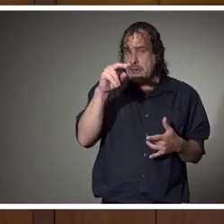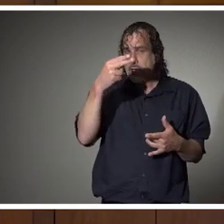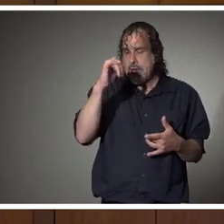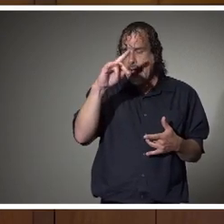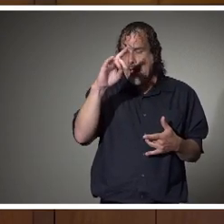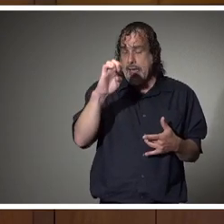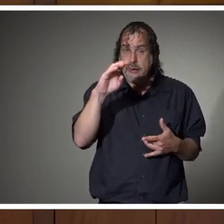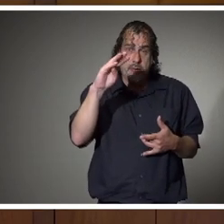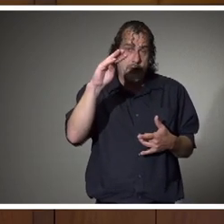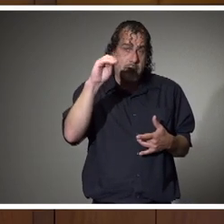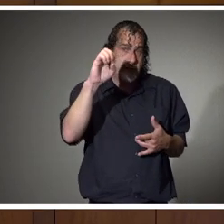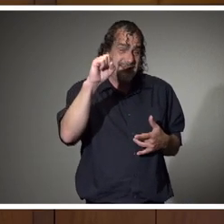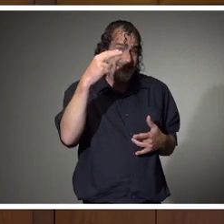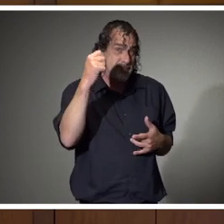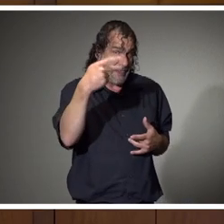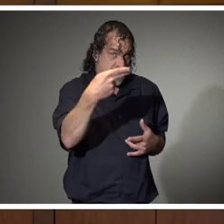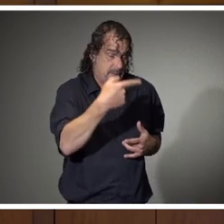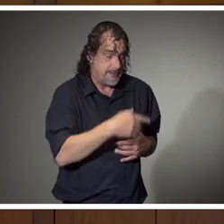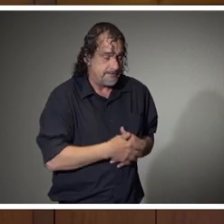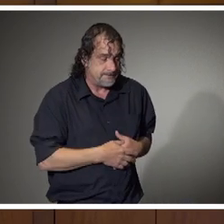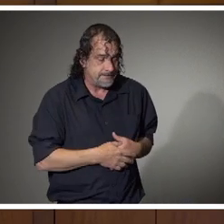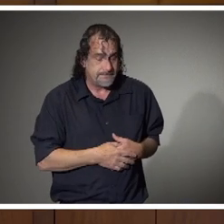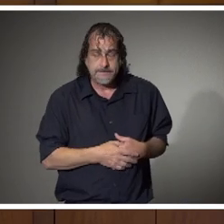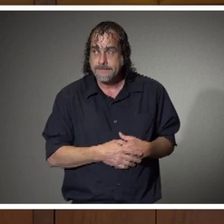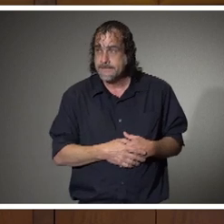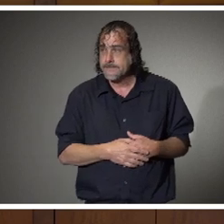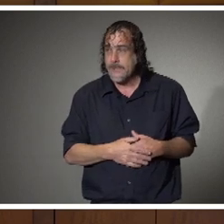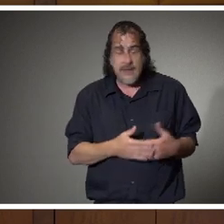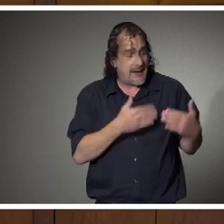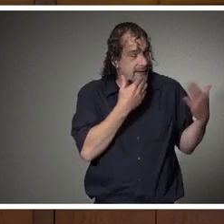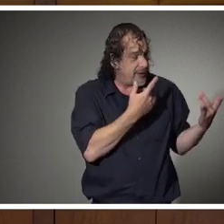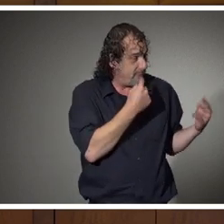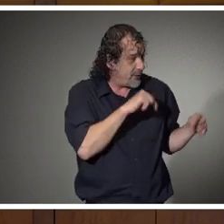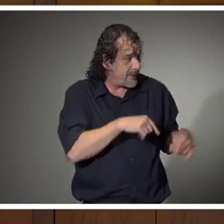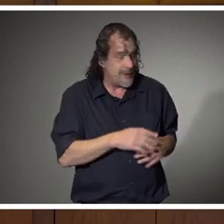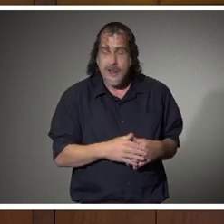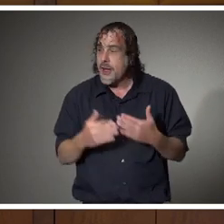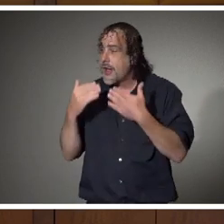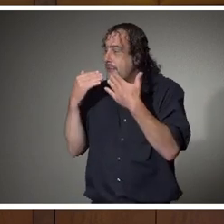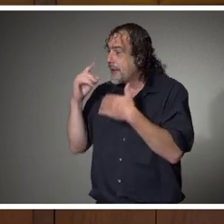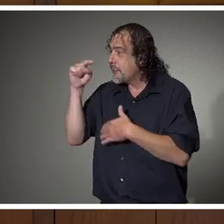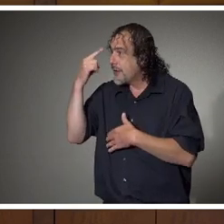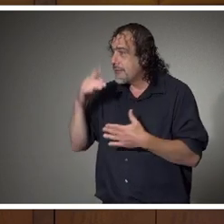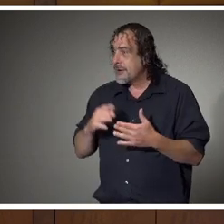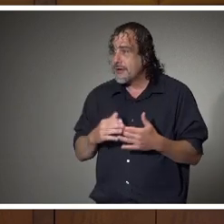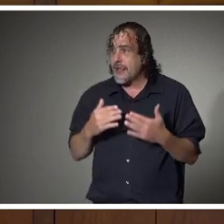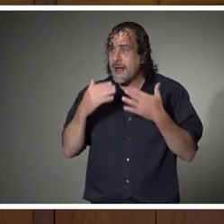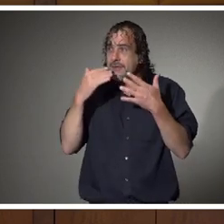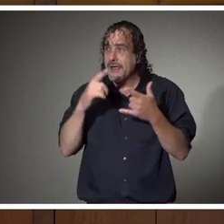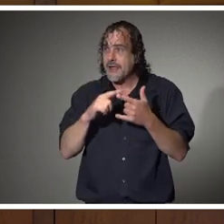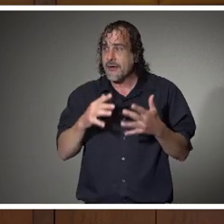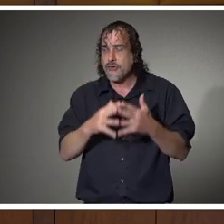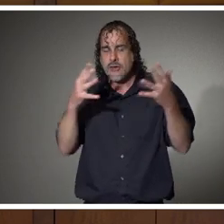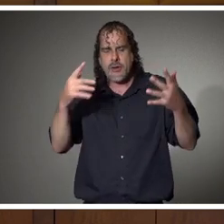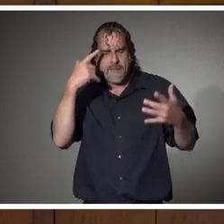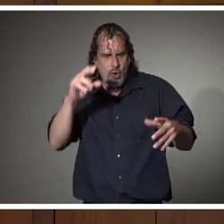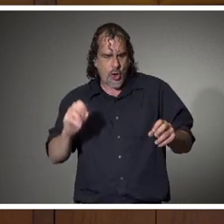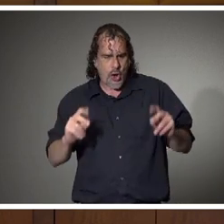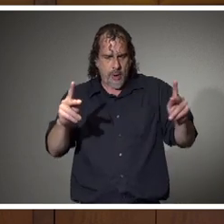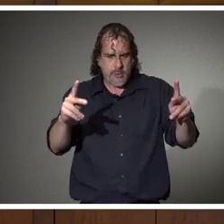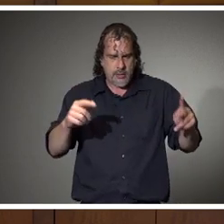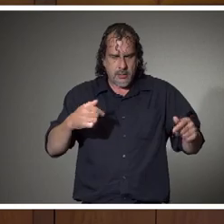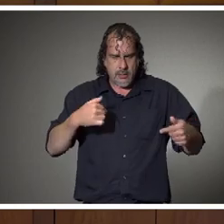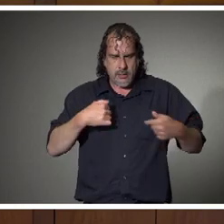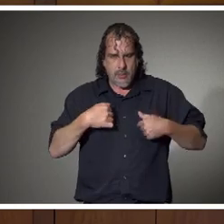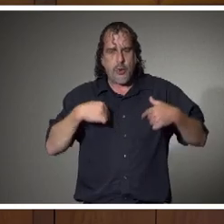also address Mississippians. Senator, thank you for being here. Thank you, Governor. Thank you so much for the opportunity that we